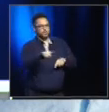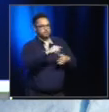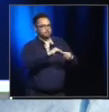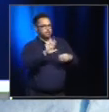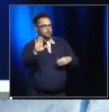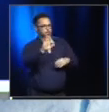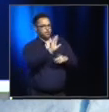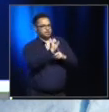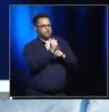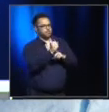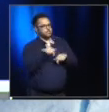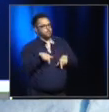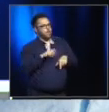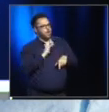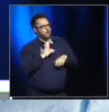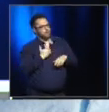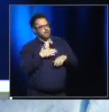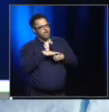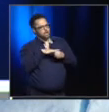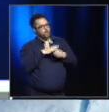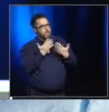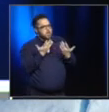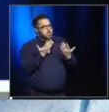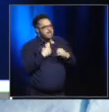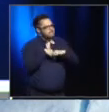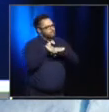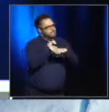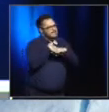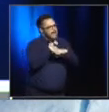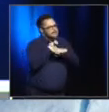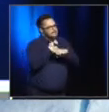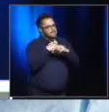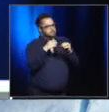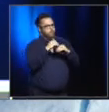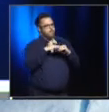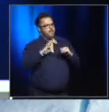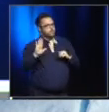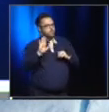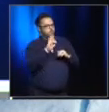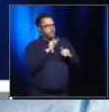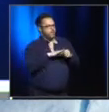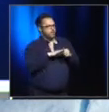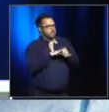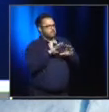some extent, protected from a lot of the problems that we hear about in the rest of the world.